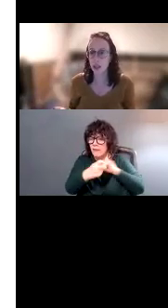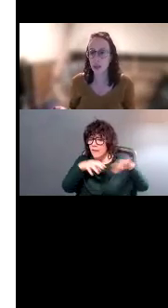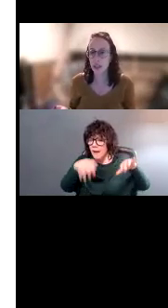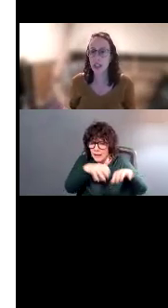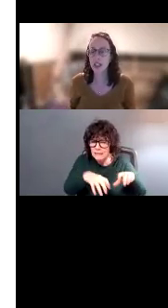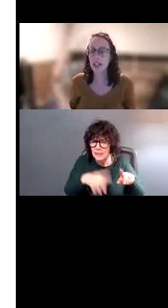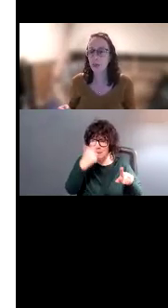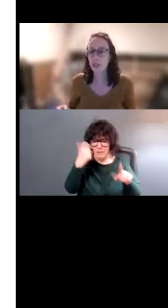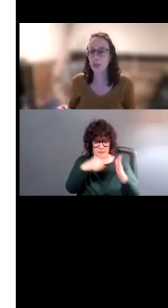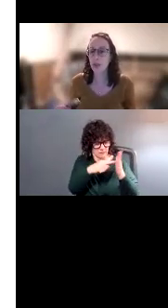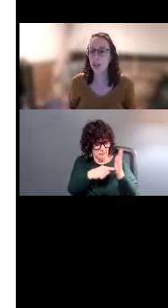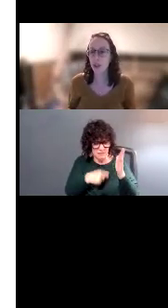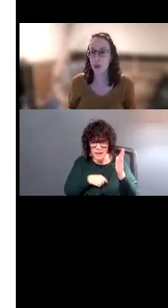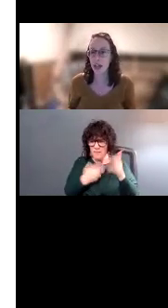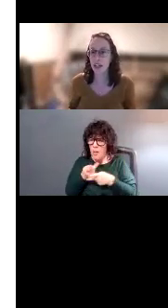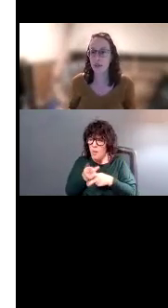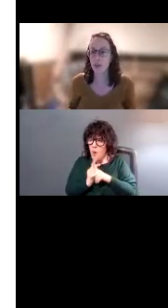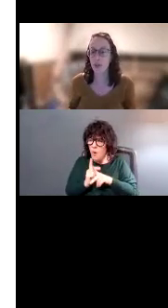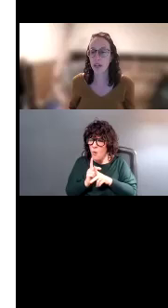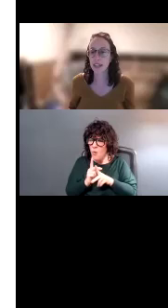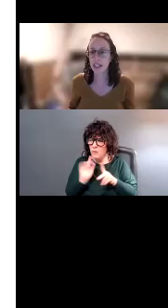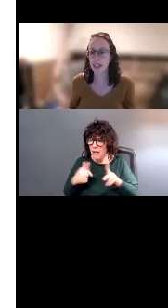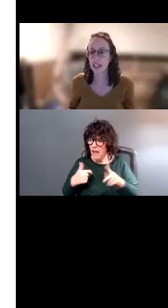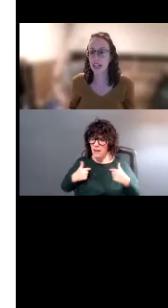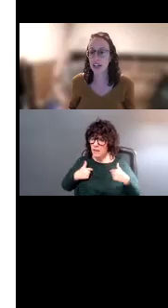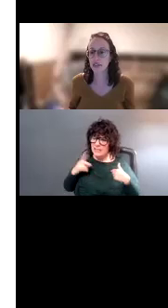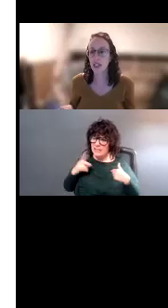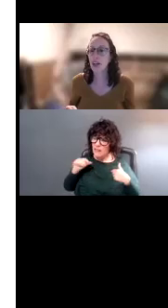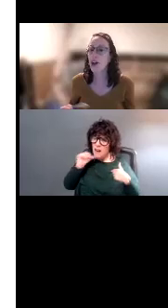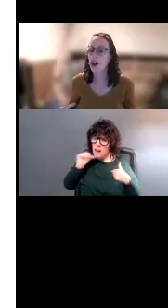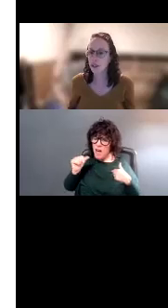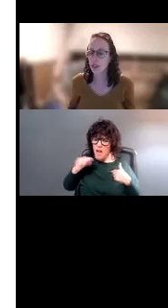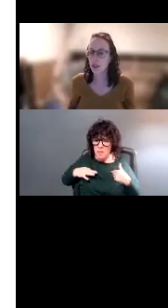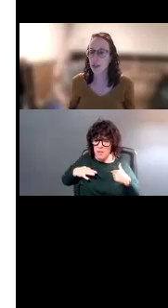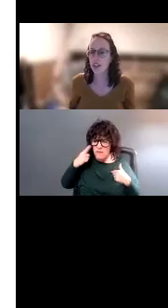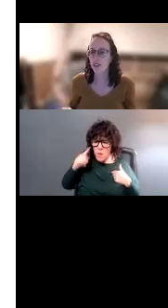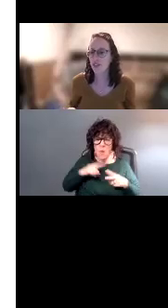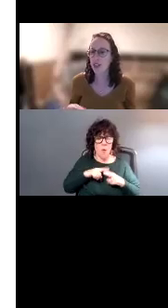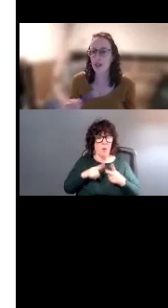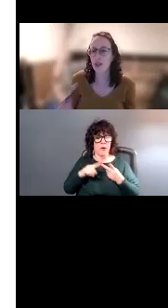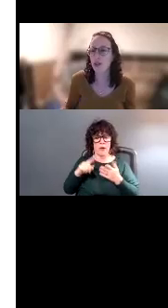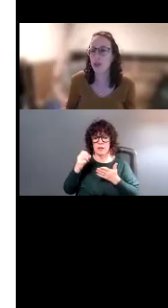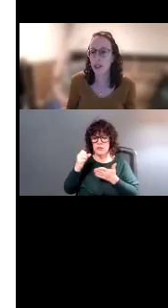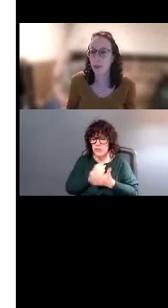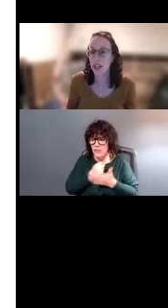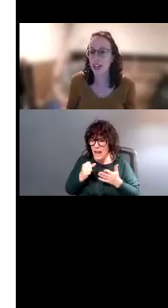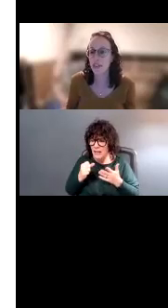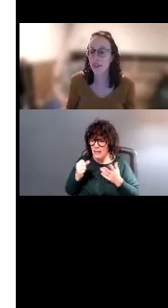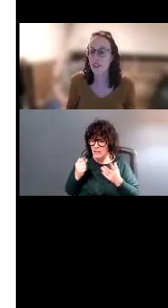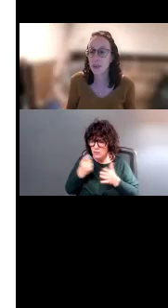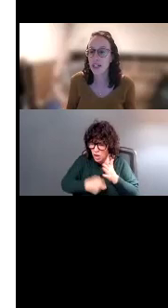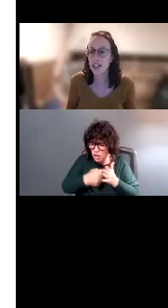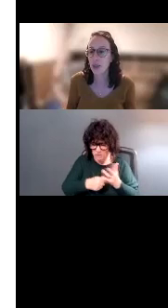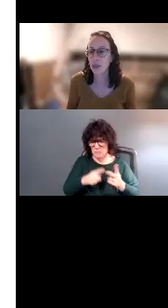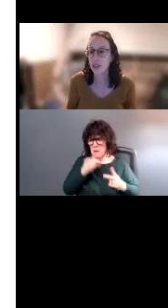to you, that's when you want to go ahead and report identity theft. Also, if you were to apply